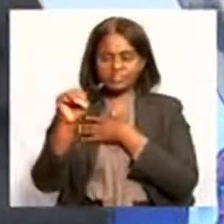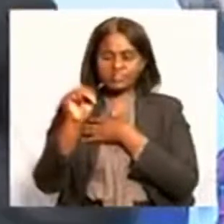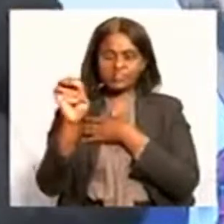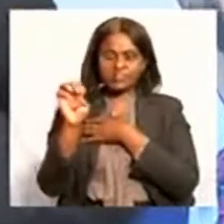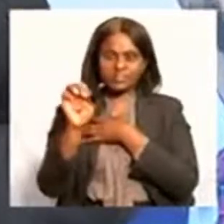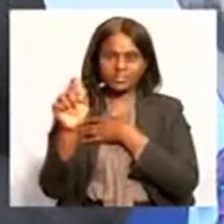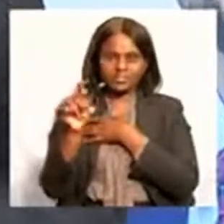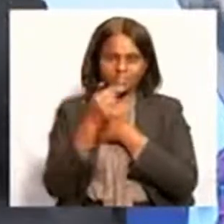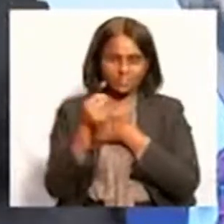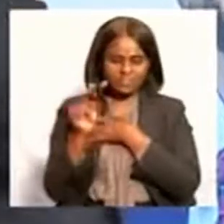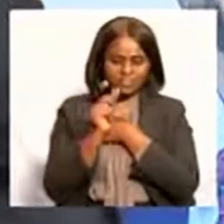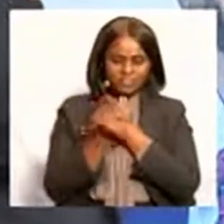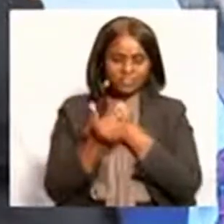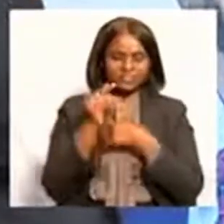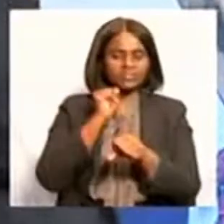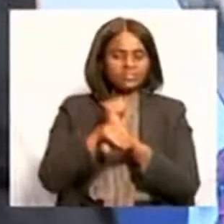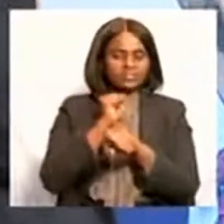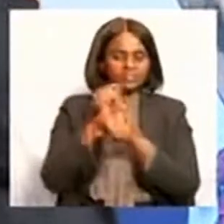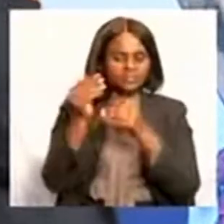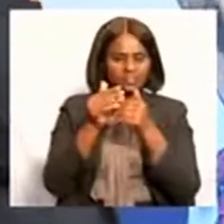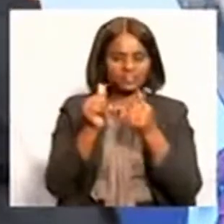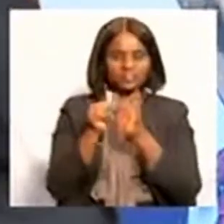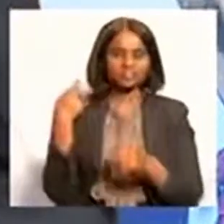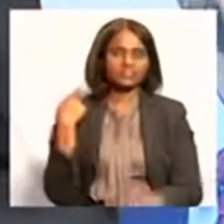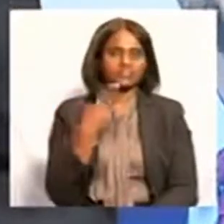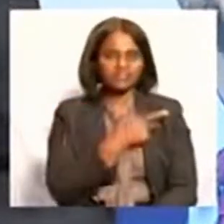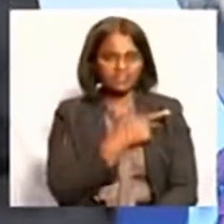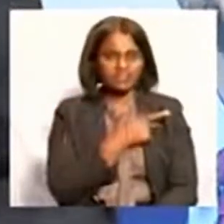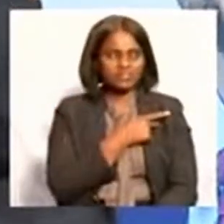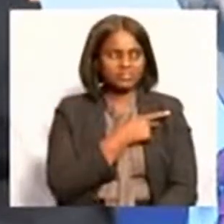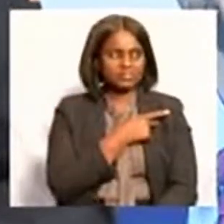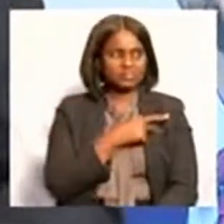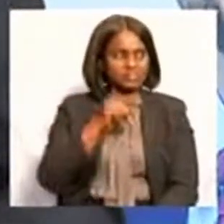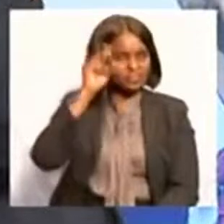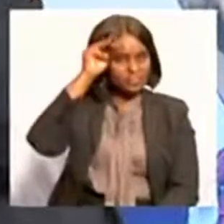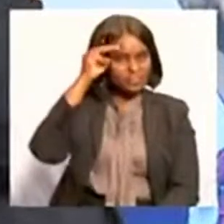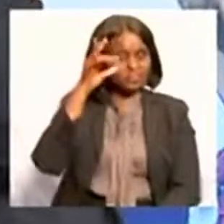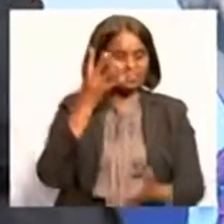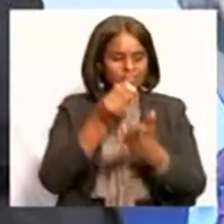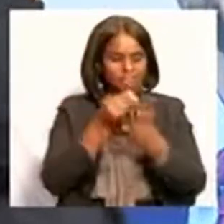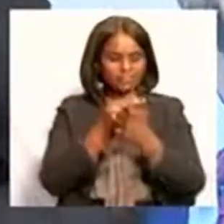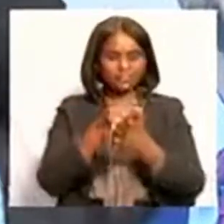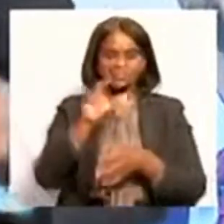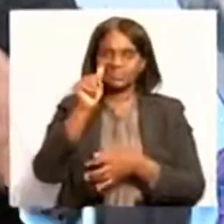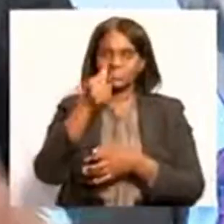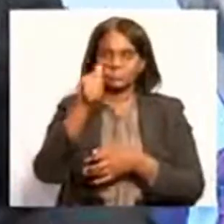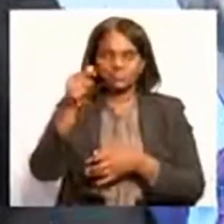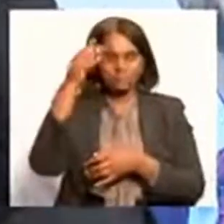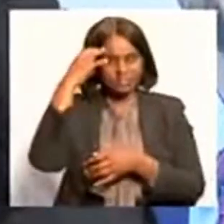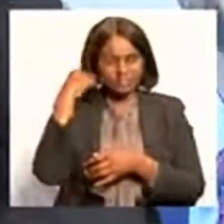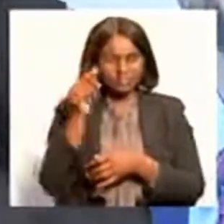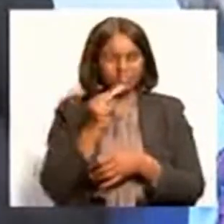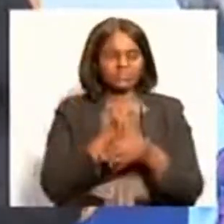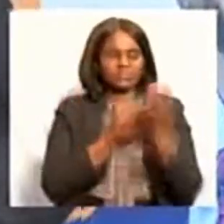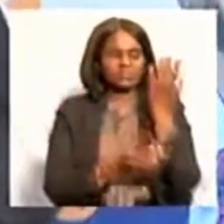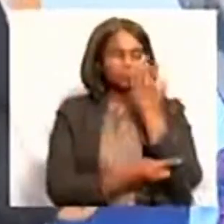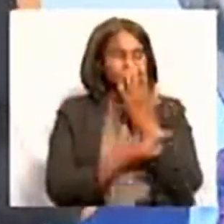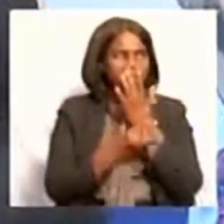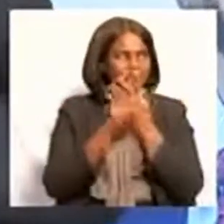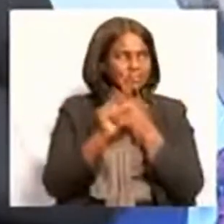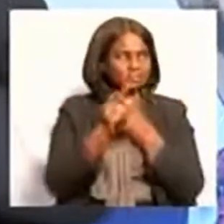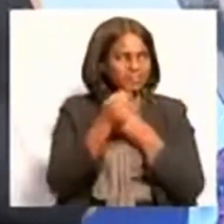tool, where we are working now closely with Parliament, Ministry of Finance and Auditor General's Office. We developed that tool. That